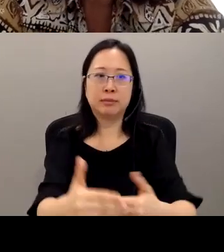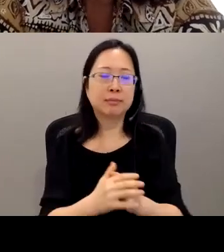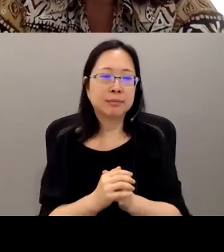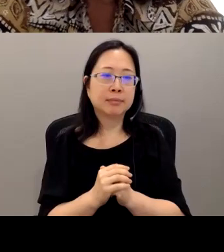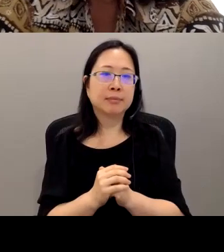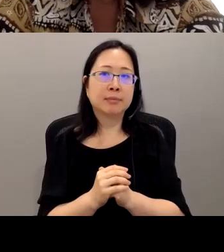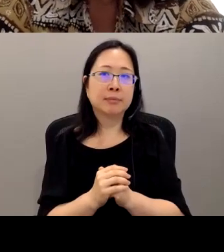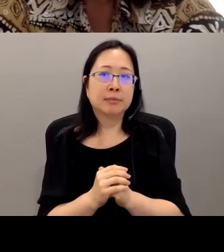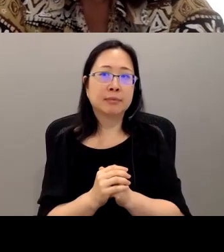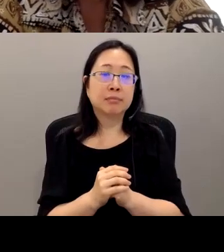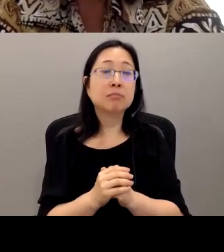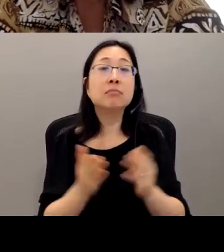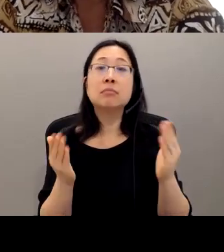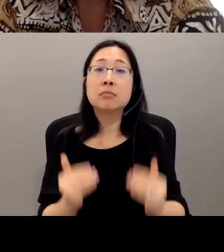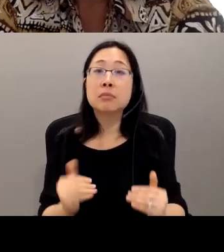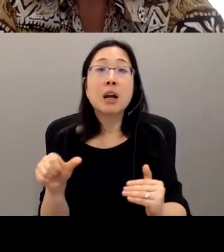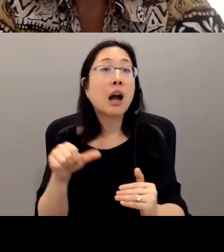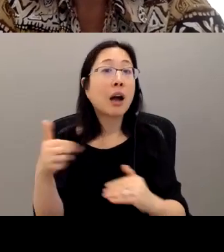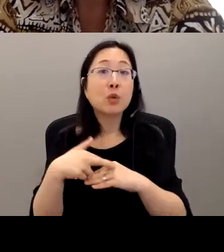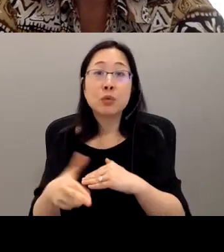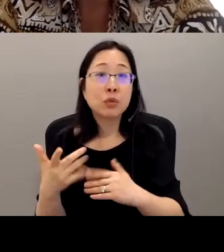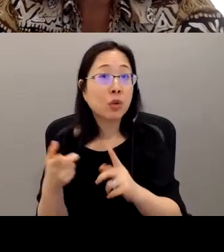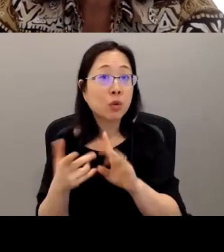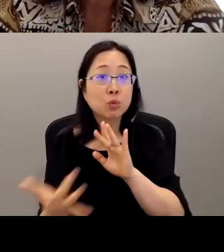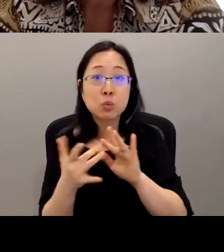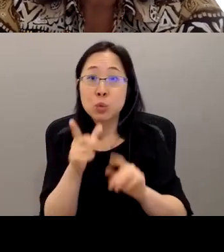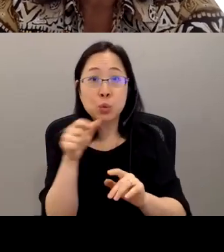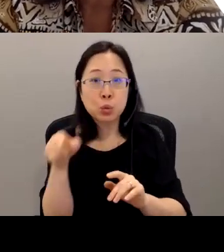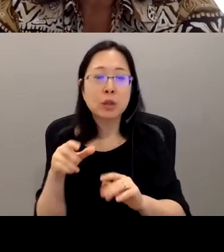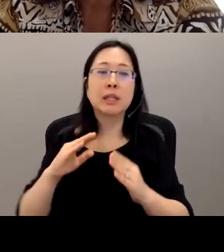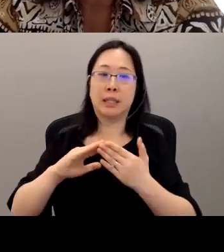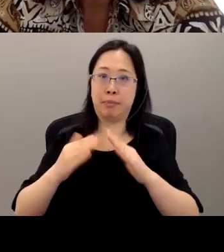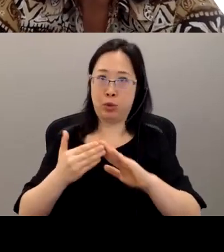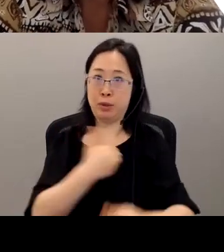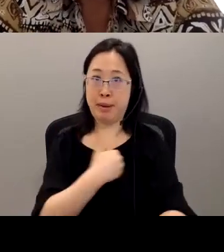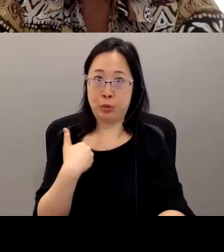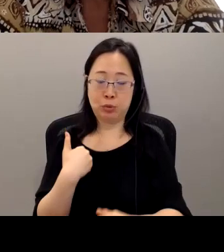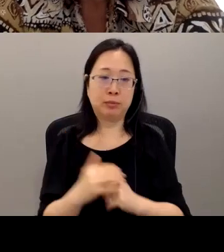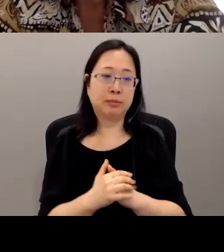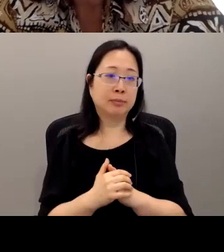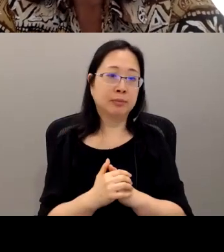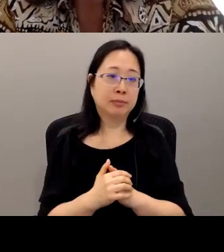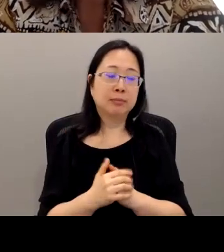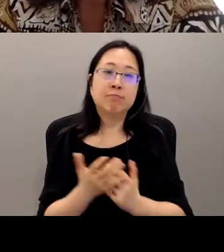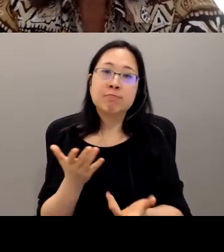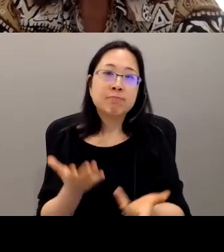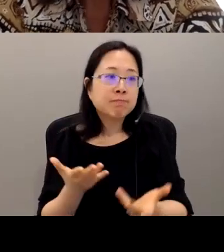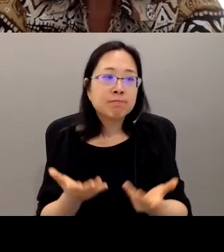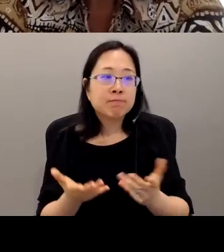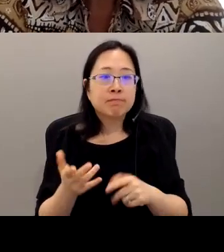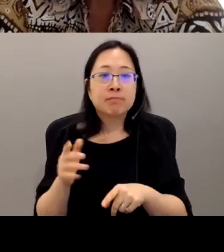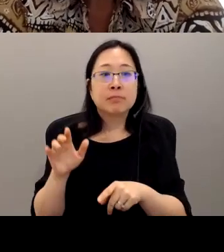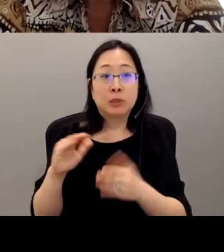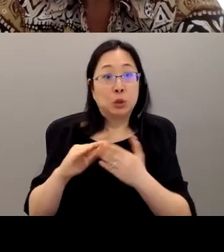be other community members as well that could be calling in, and it could be that they want to consult